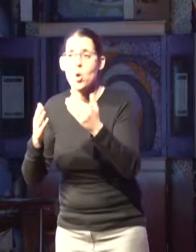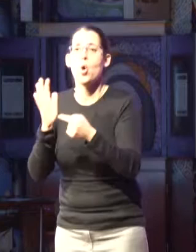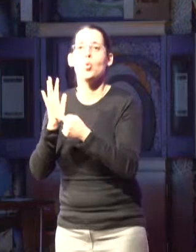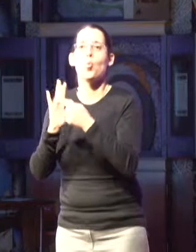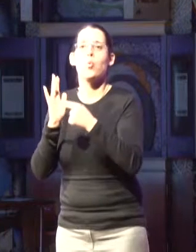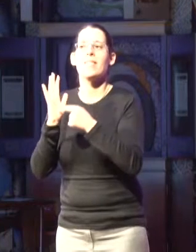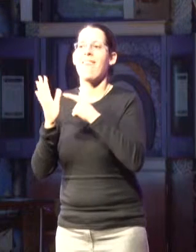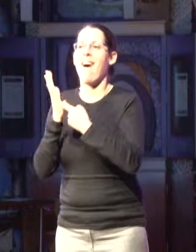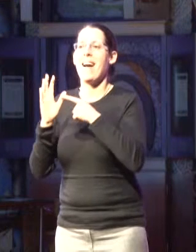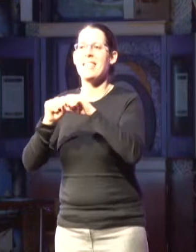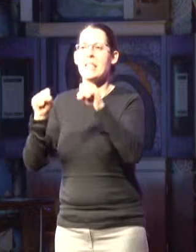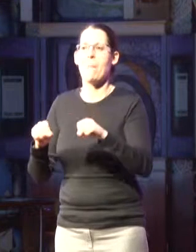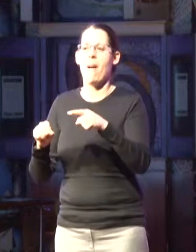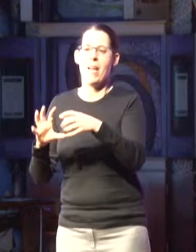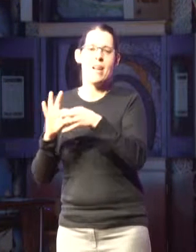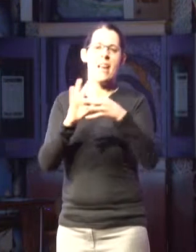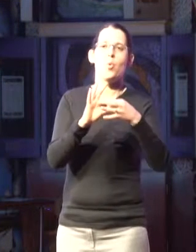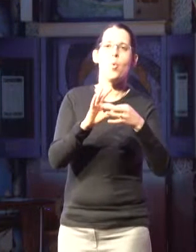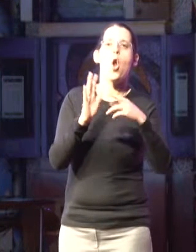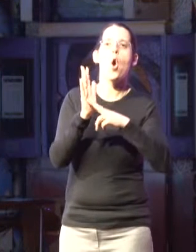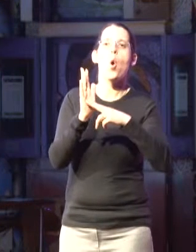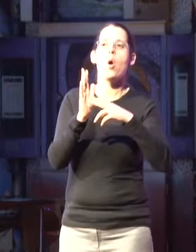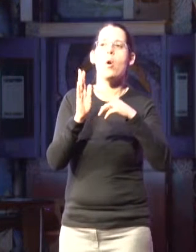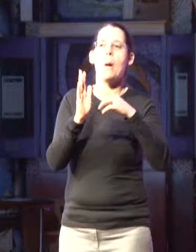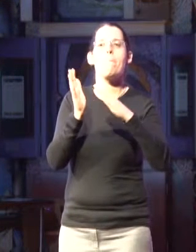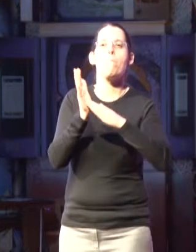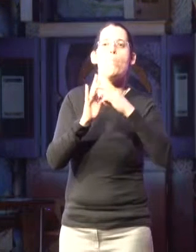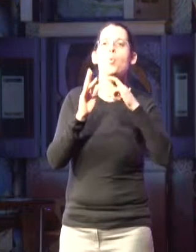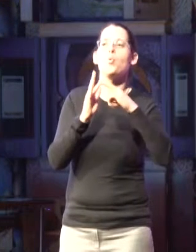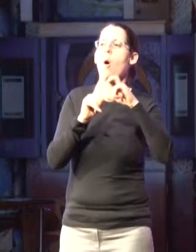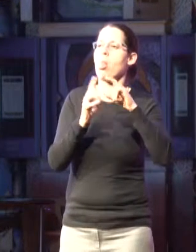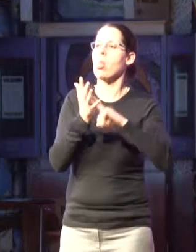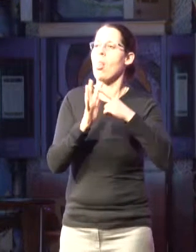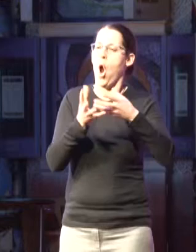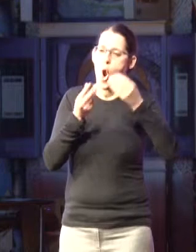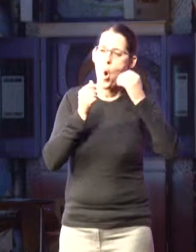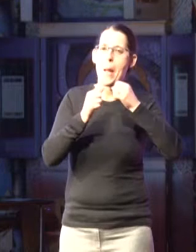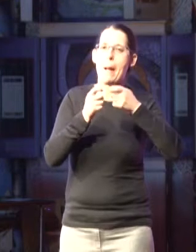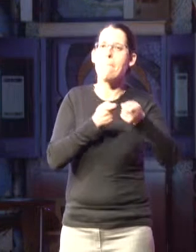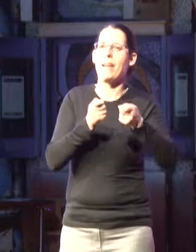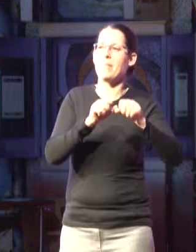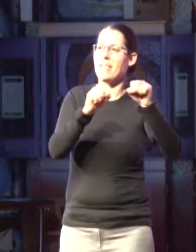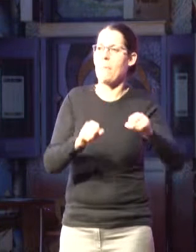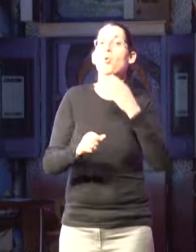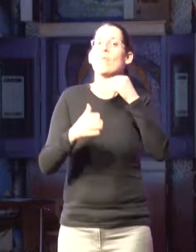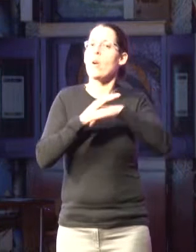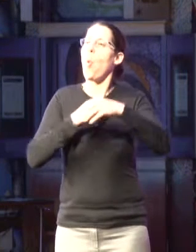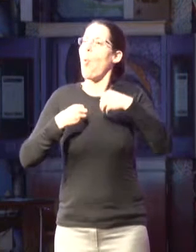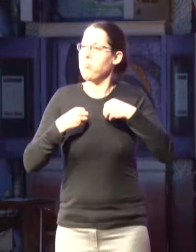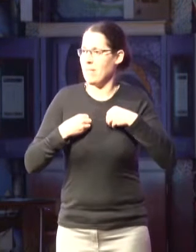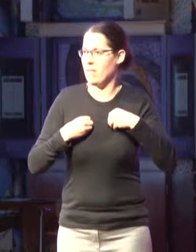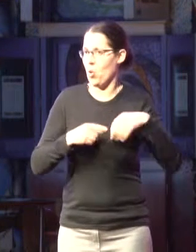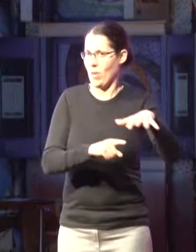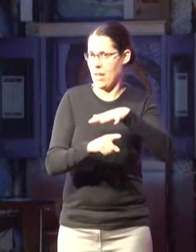the Moodle learning management system used in a kind of a corporate context, and it's really been spearheaded from here